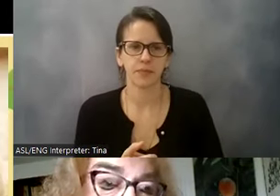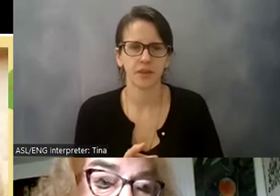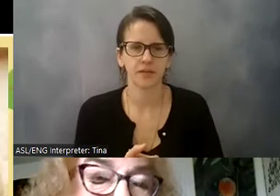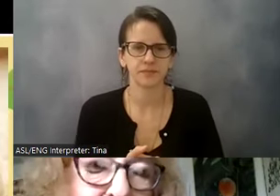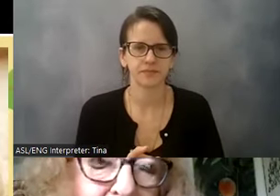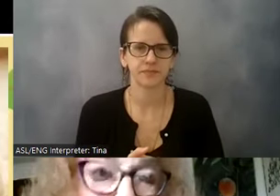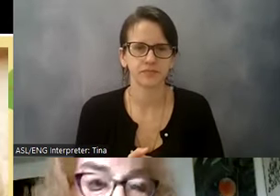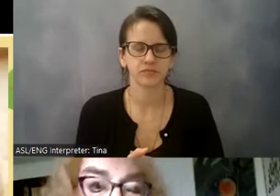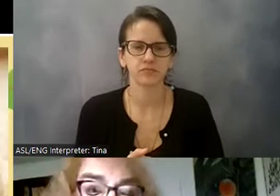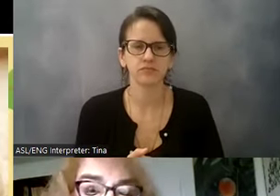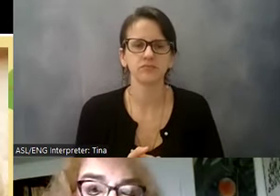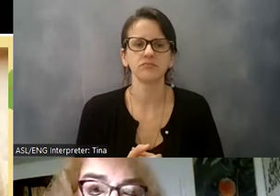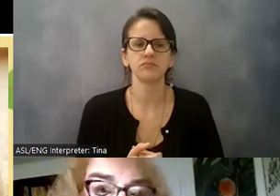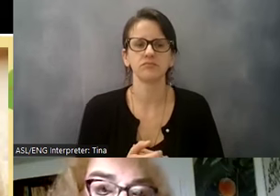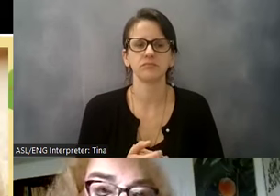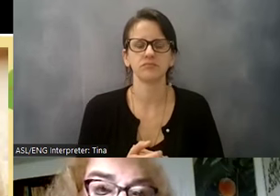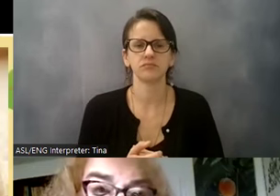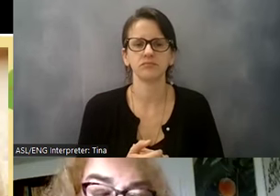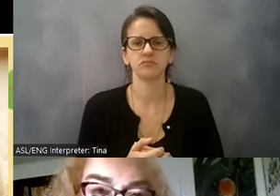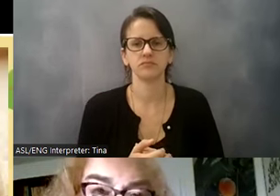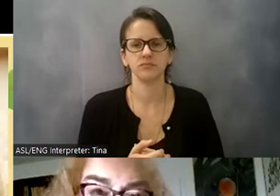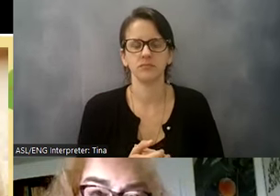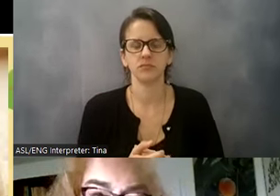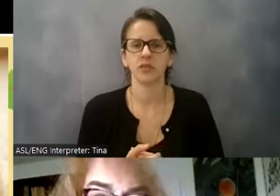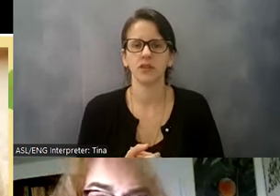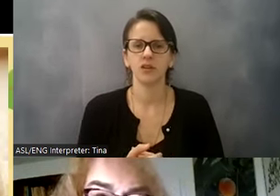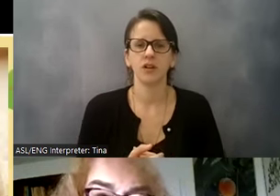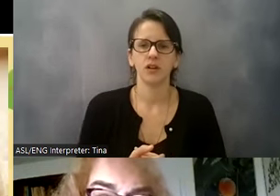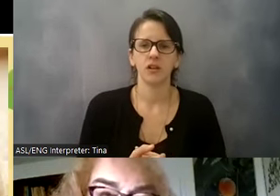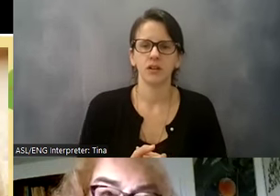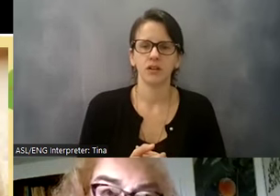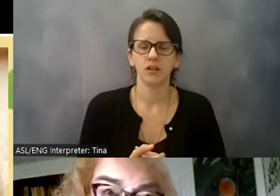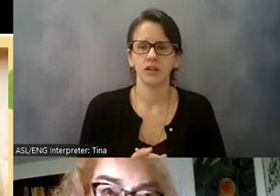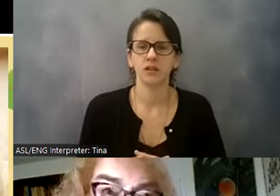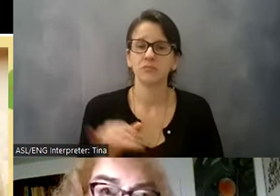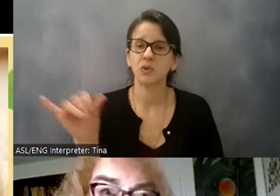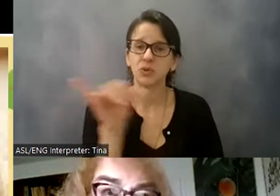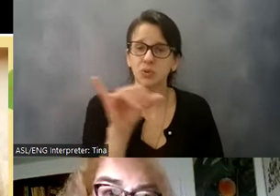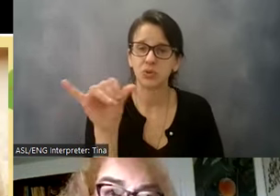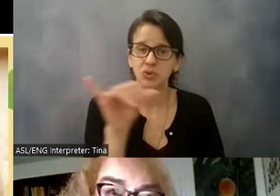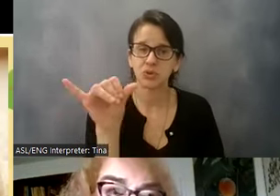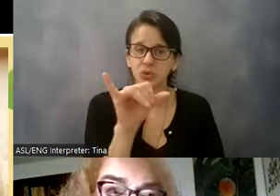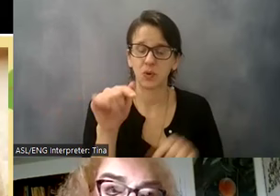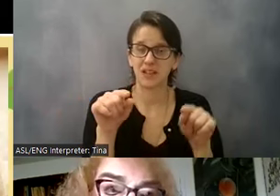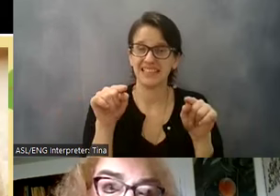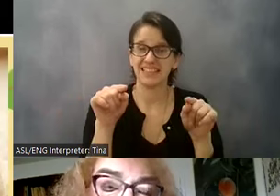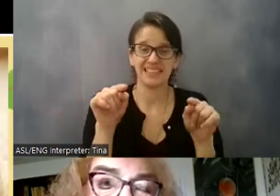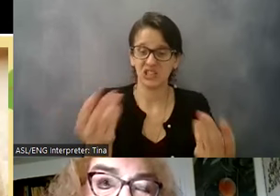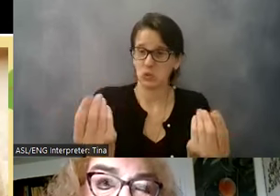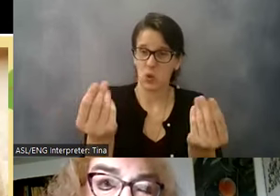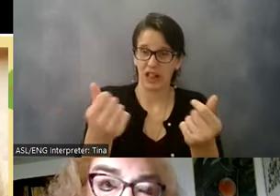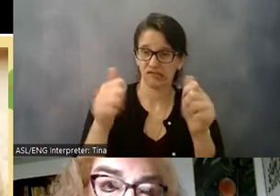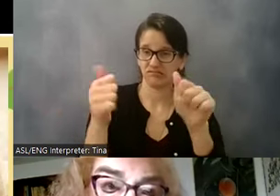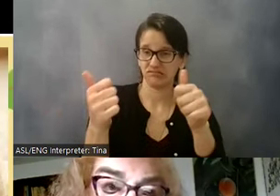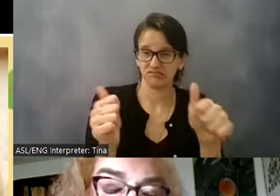So one of the results of this degradation of soil is a loss